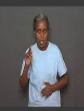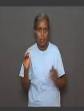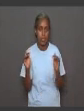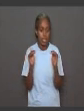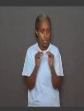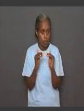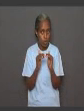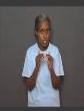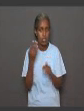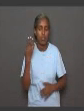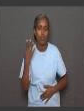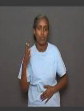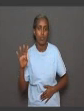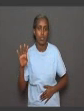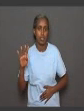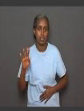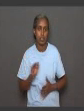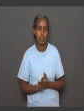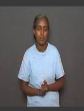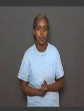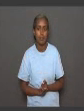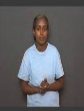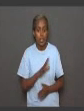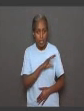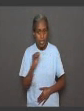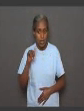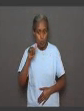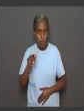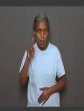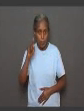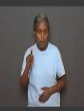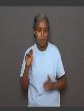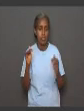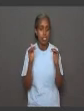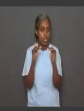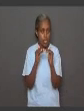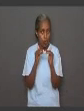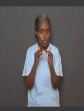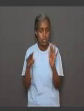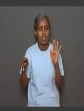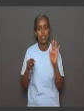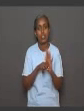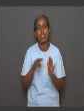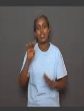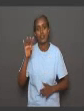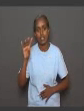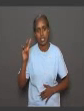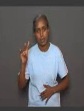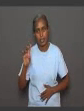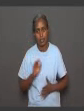-2y prime equals 14 and y prime